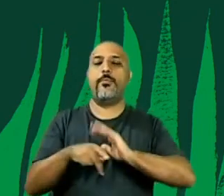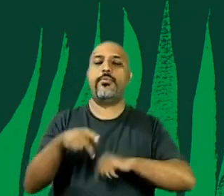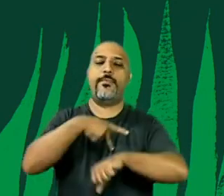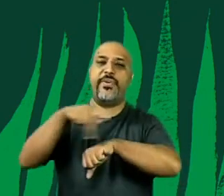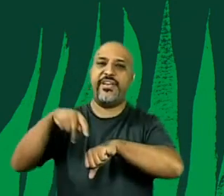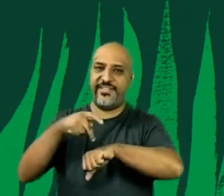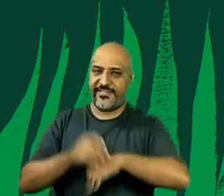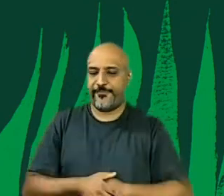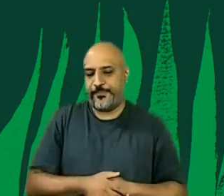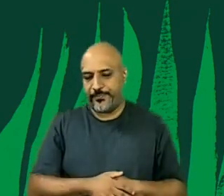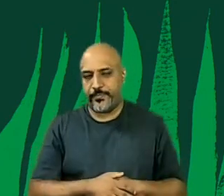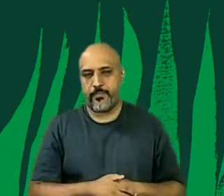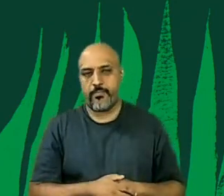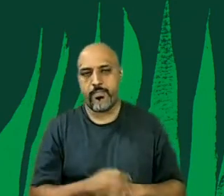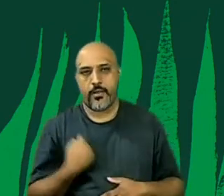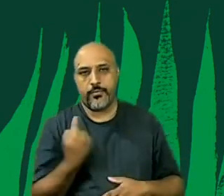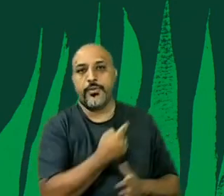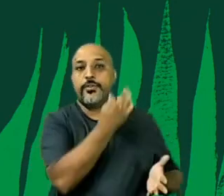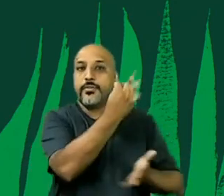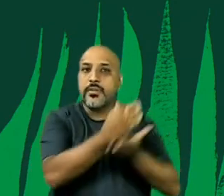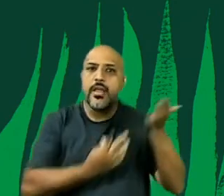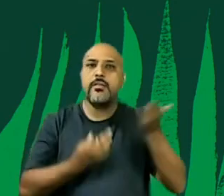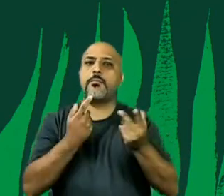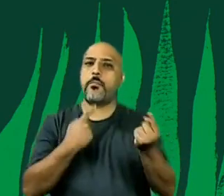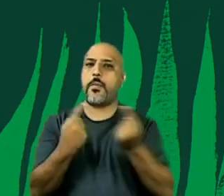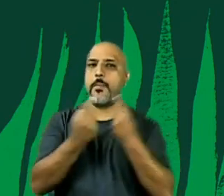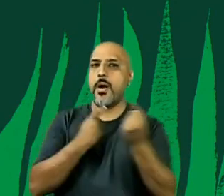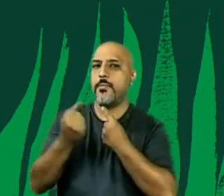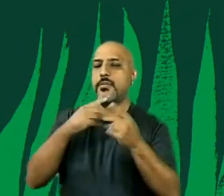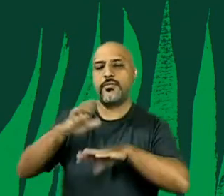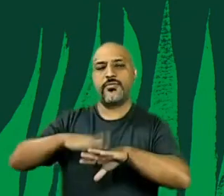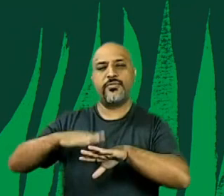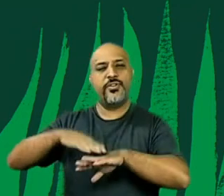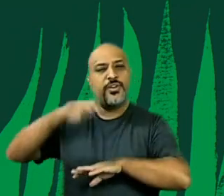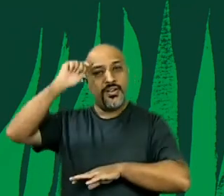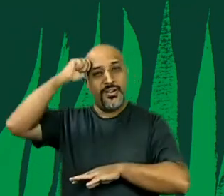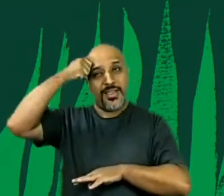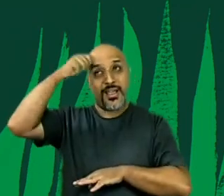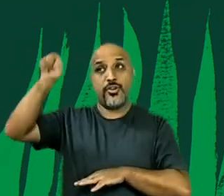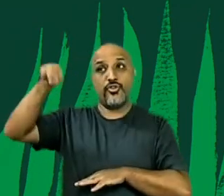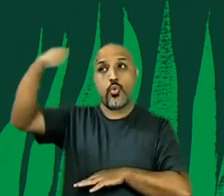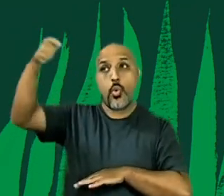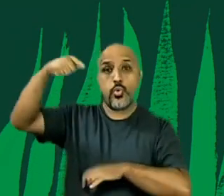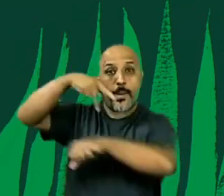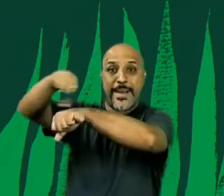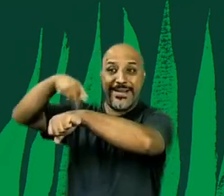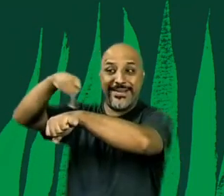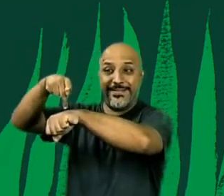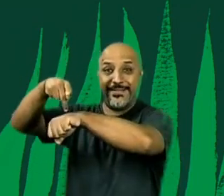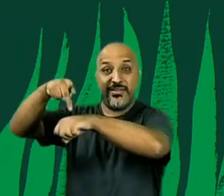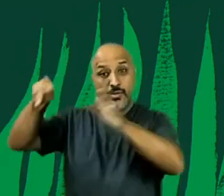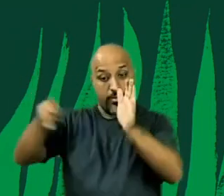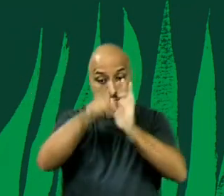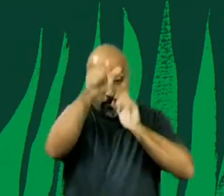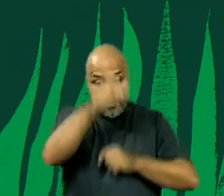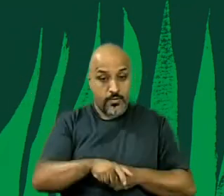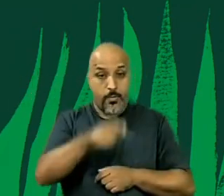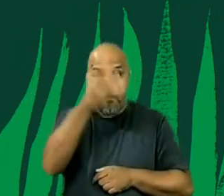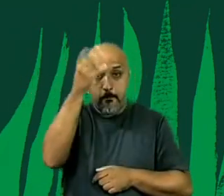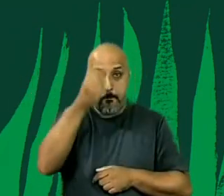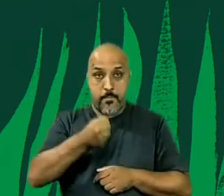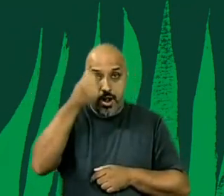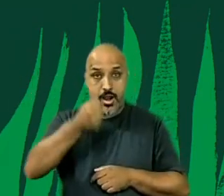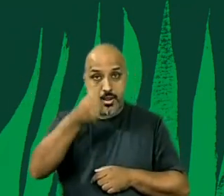in Brazil itself. Our writing have a closer dialogue with foreign Black women writers than